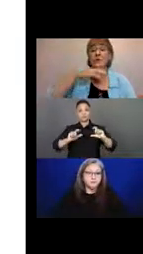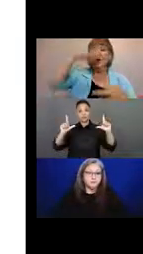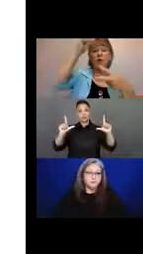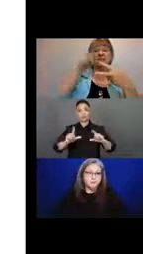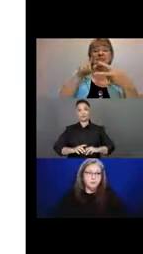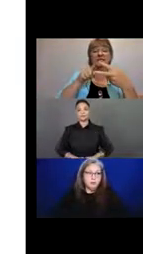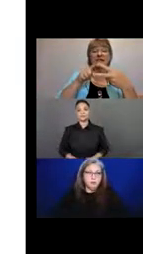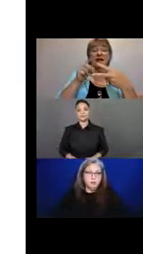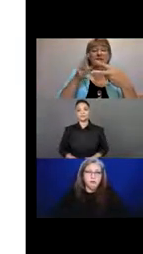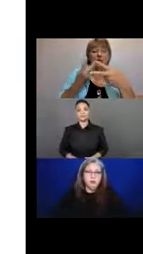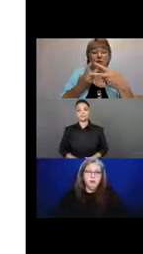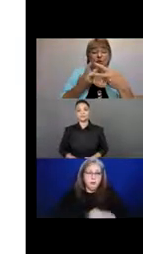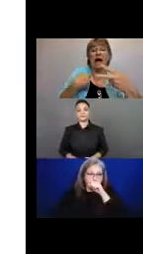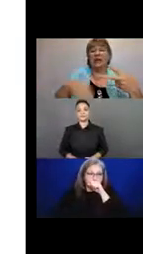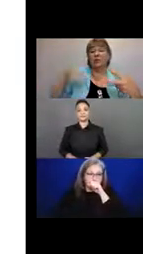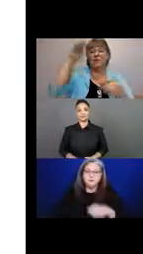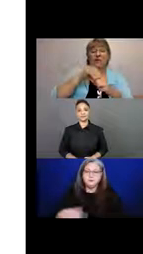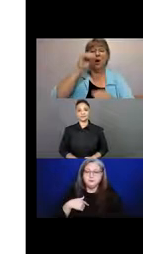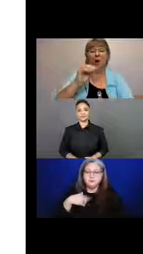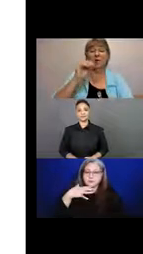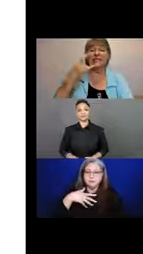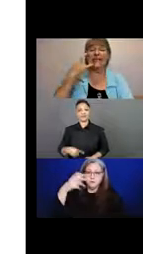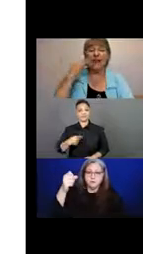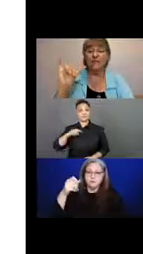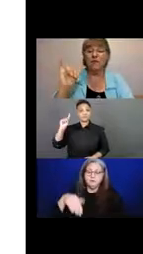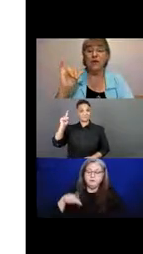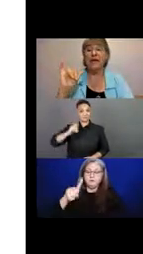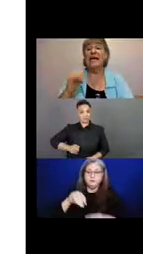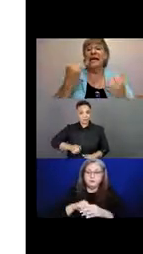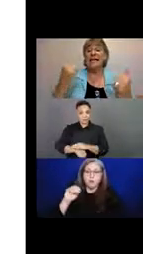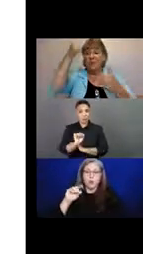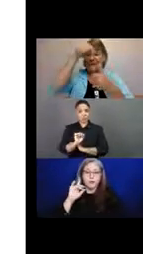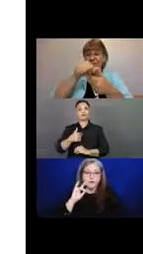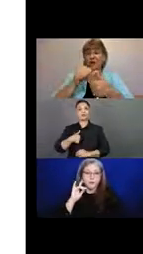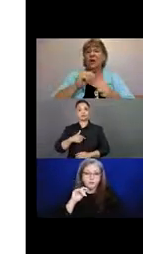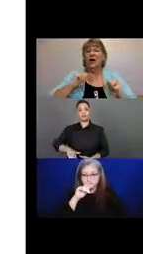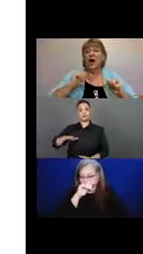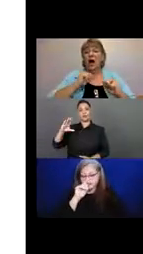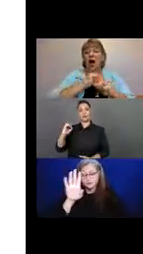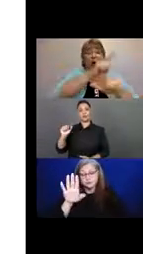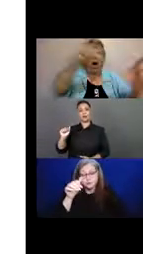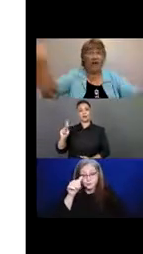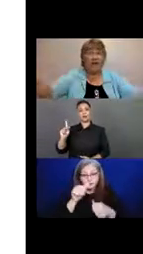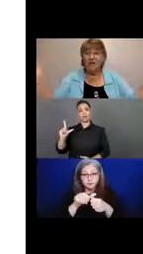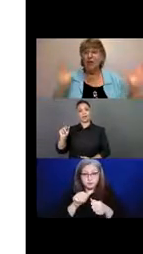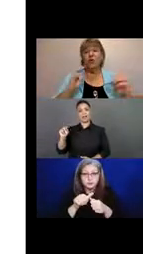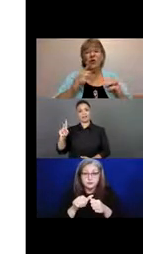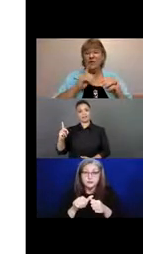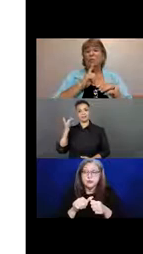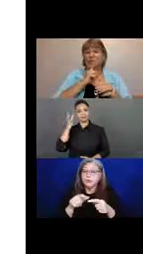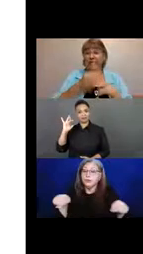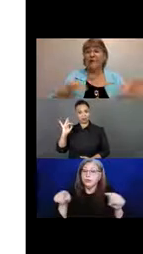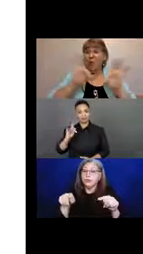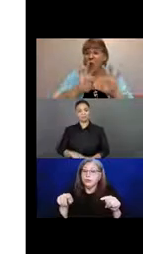So I'm the oldest of 2. I grew up in Oakland, California. Now remember, all of you,